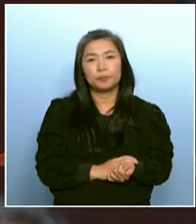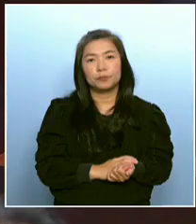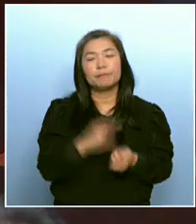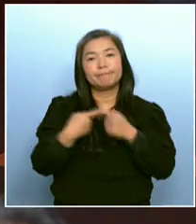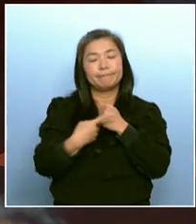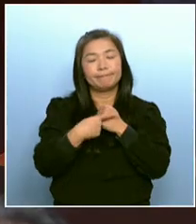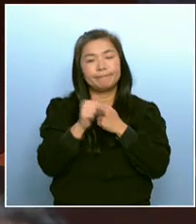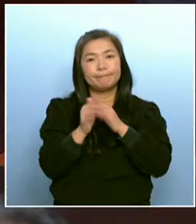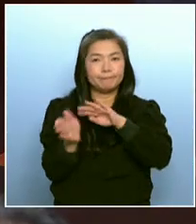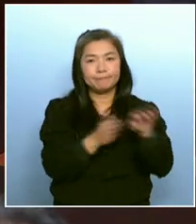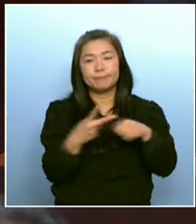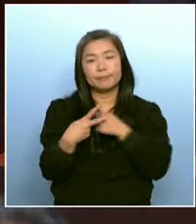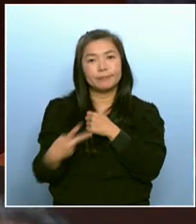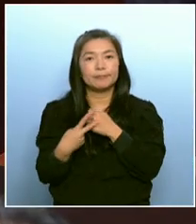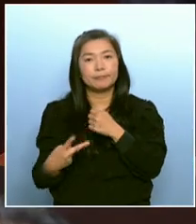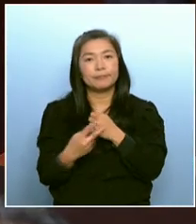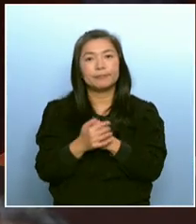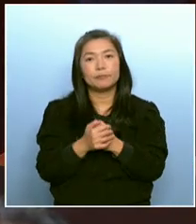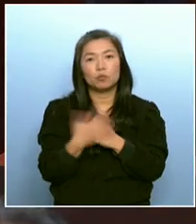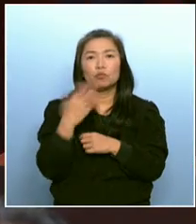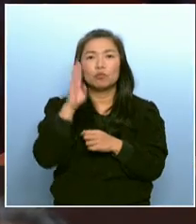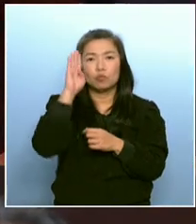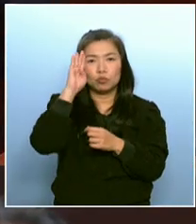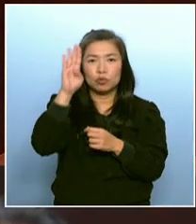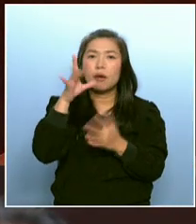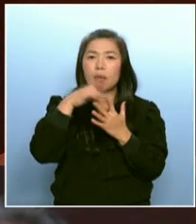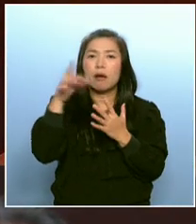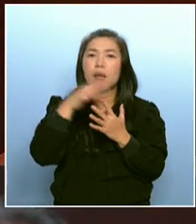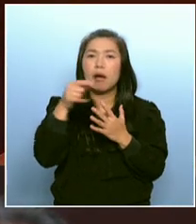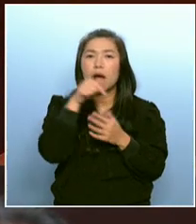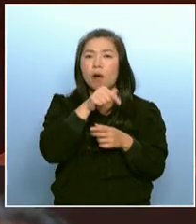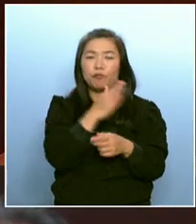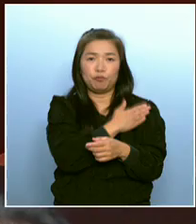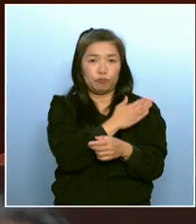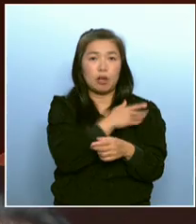Then the facilities could be put into service earlier.